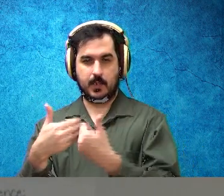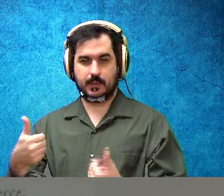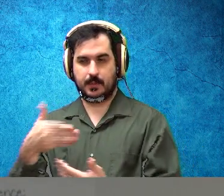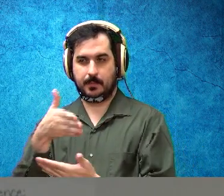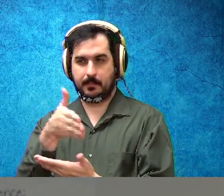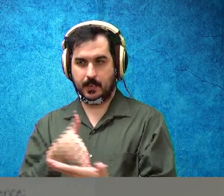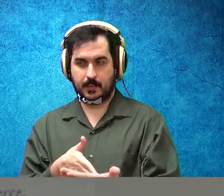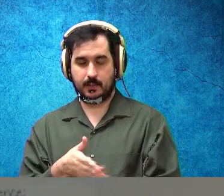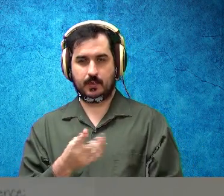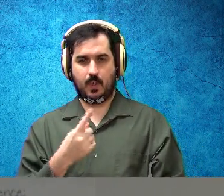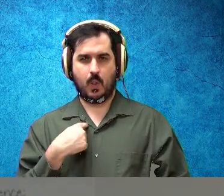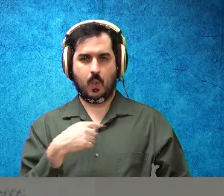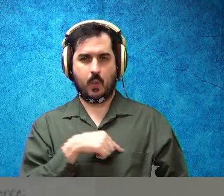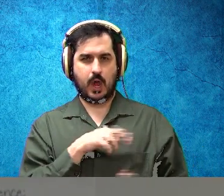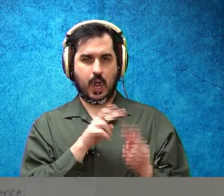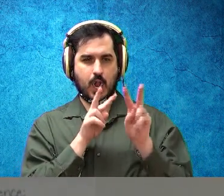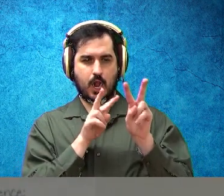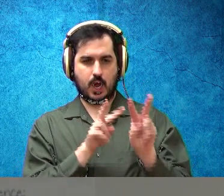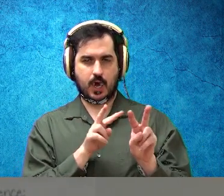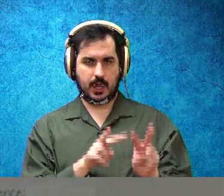that